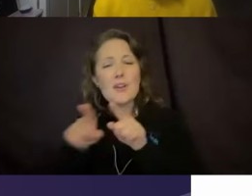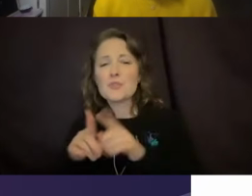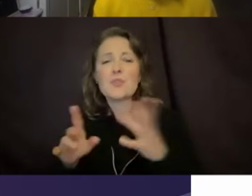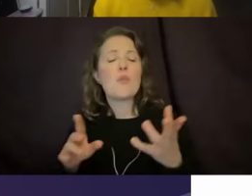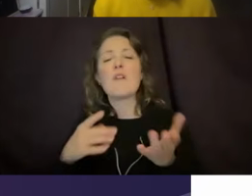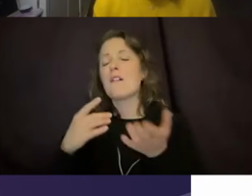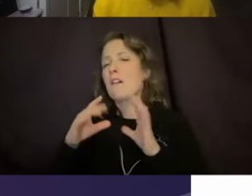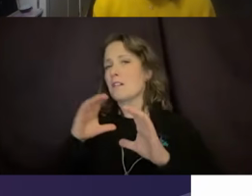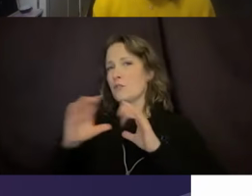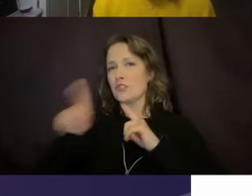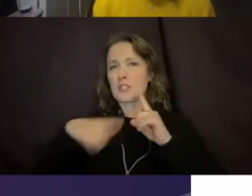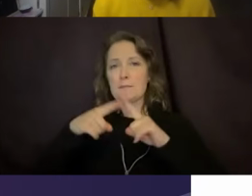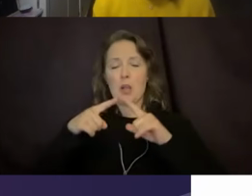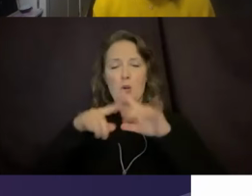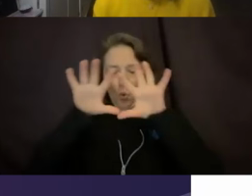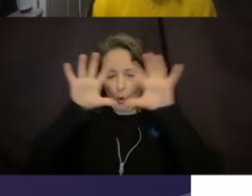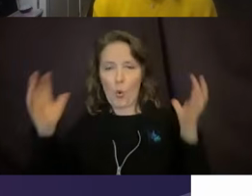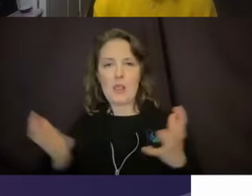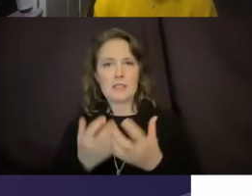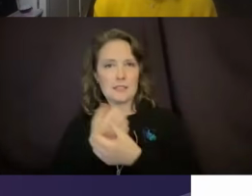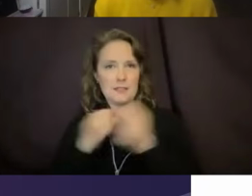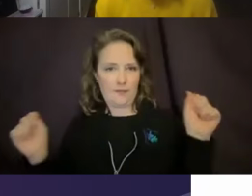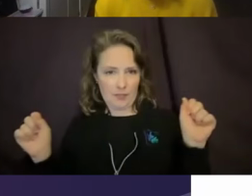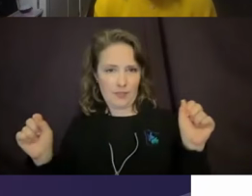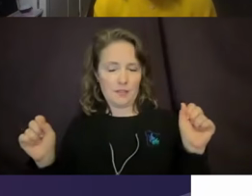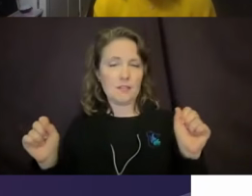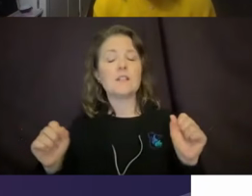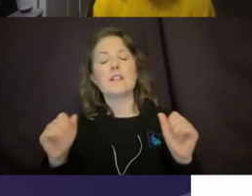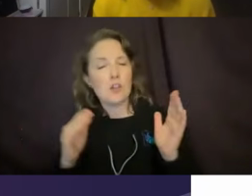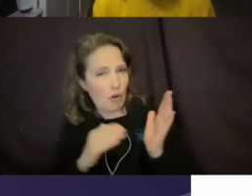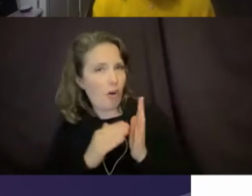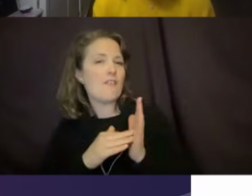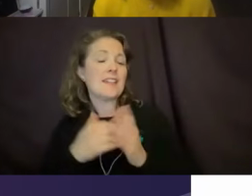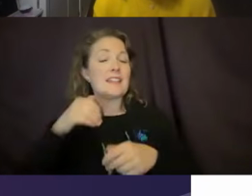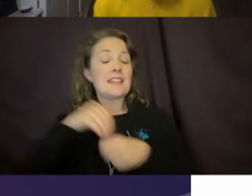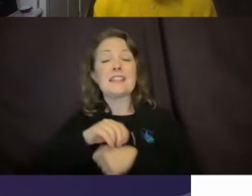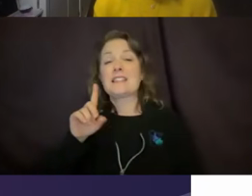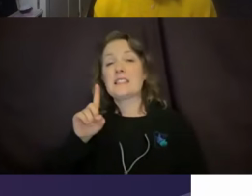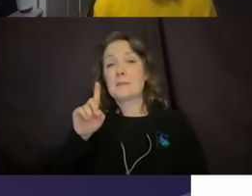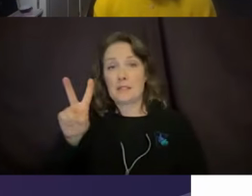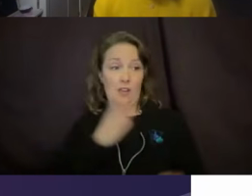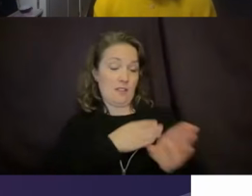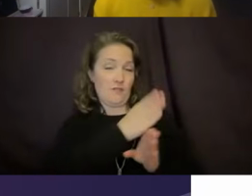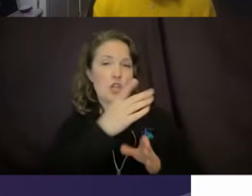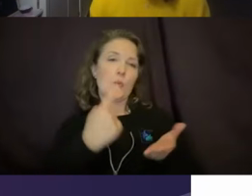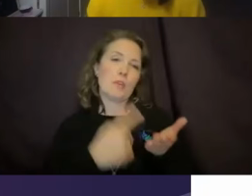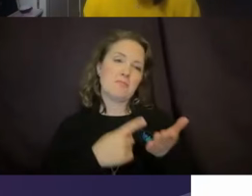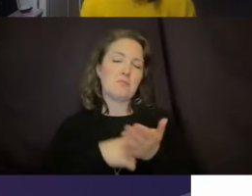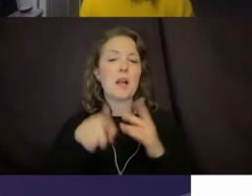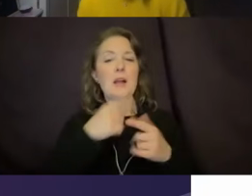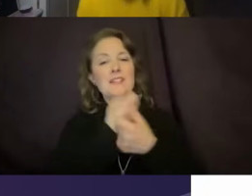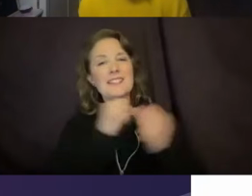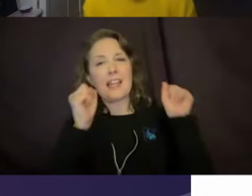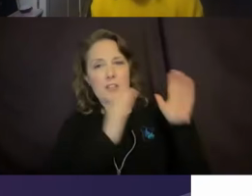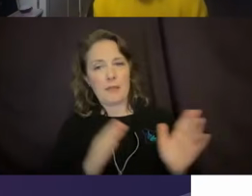safety. So I know when we talk a lot about safety planning in general within the domestic violence field, our minds immediately go to, oh,